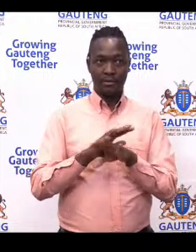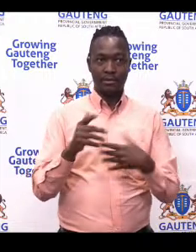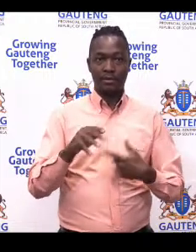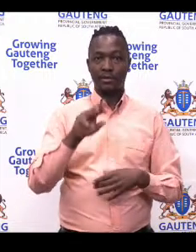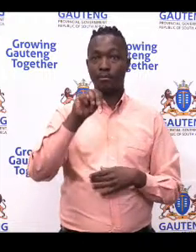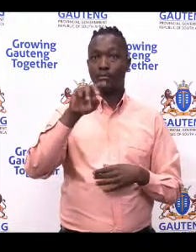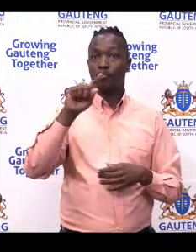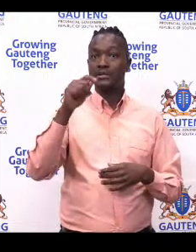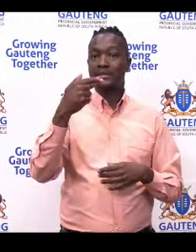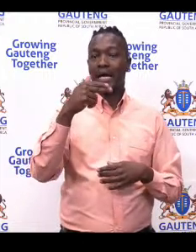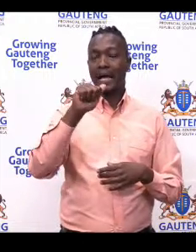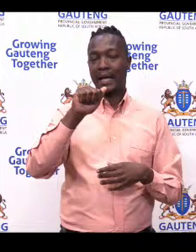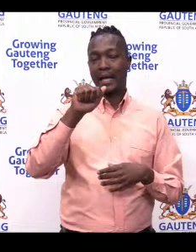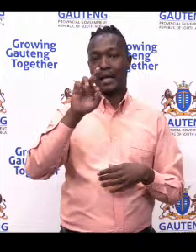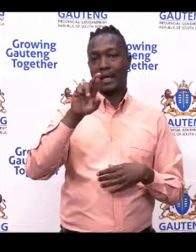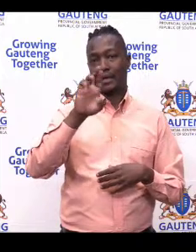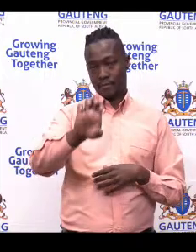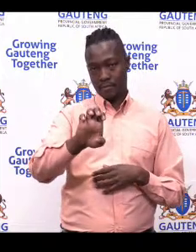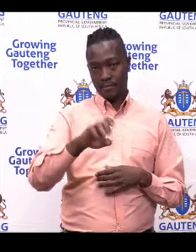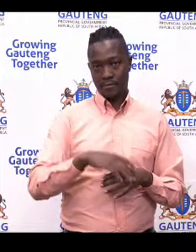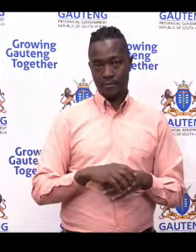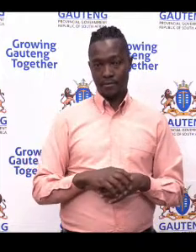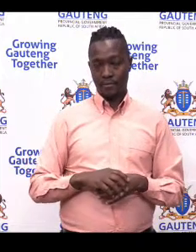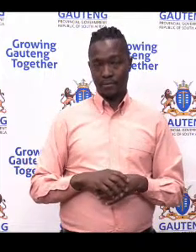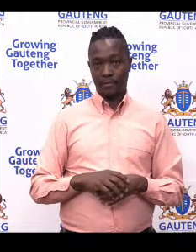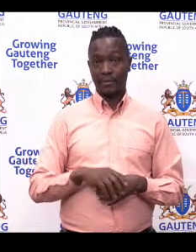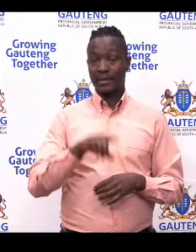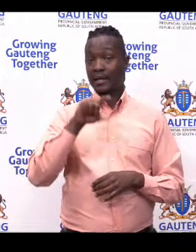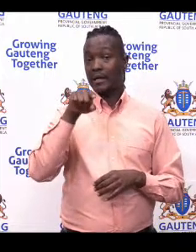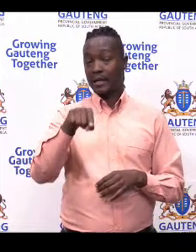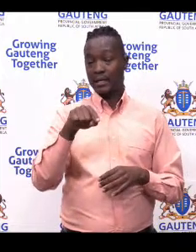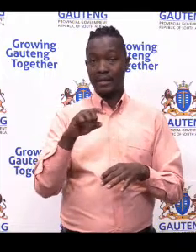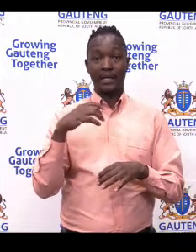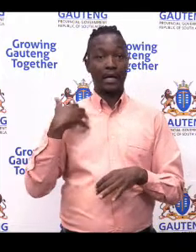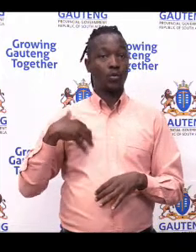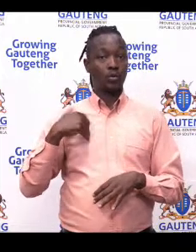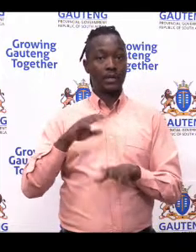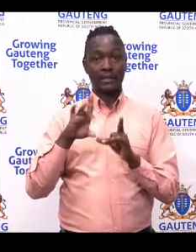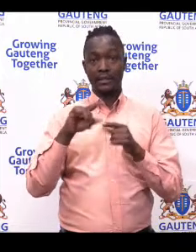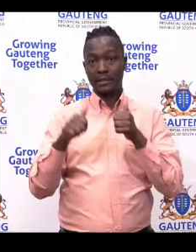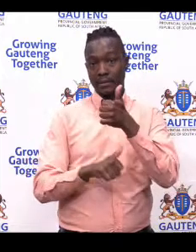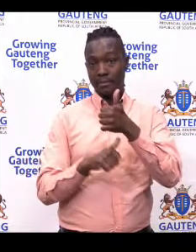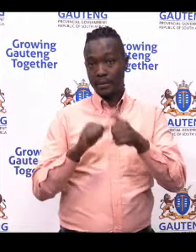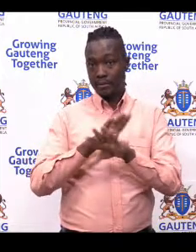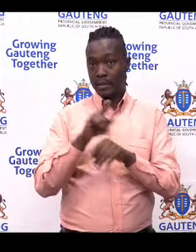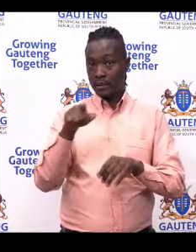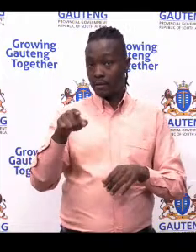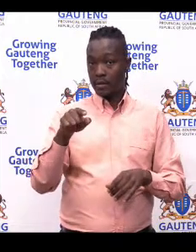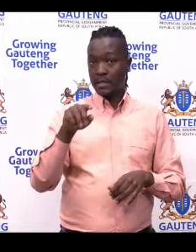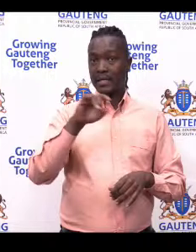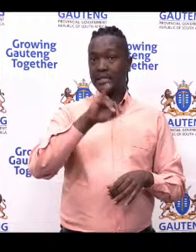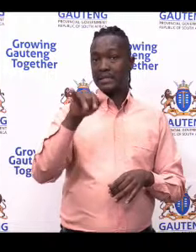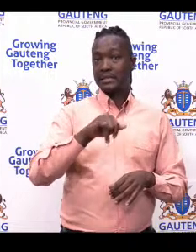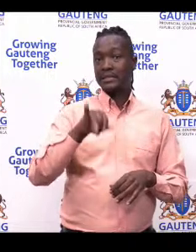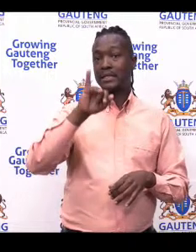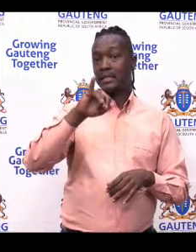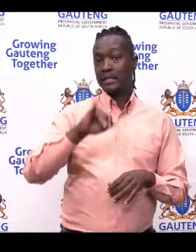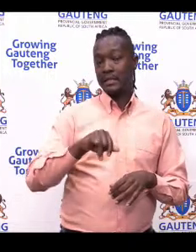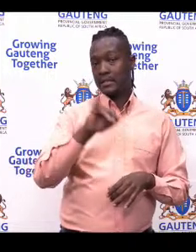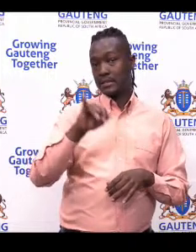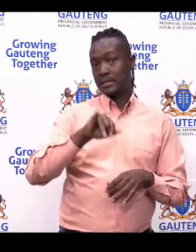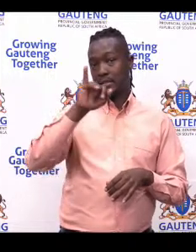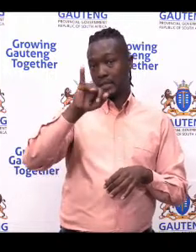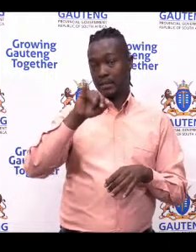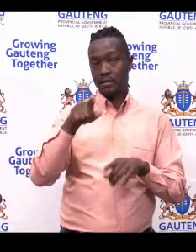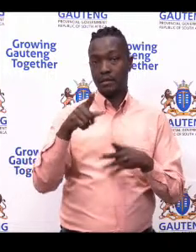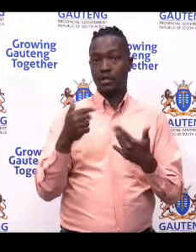Mutara. In Ekurhuleni, it will be the Deputy Minister of State Security, Mr. Zizi Godwa, joined by MEC Ralihuku